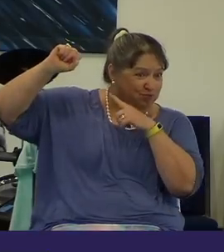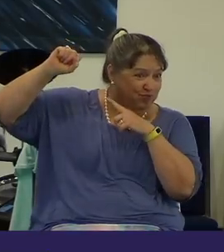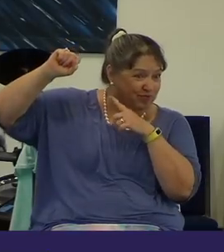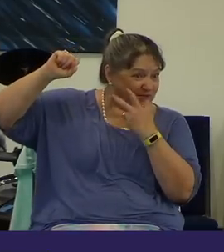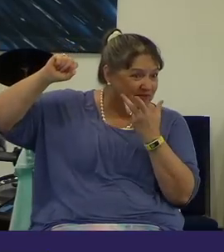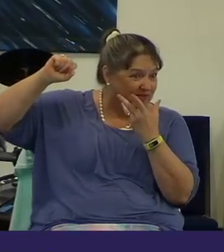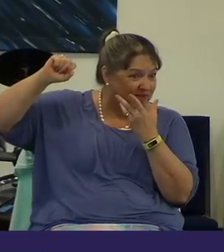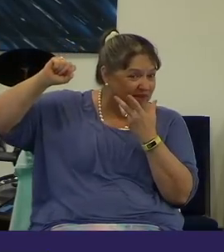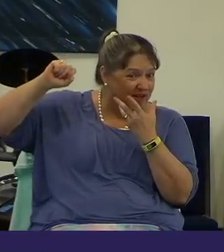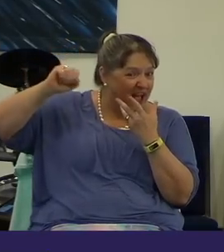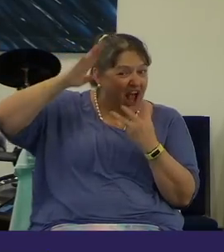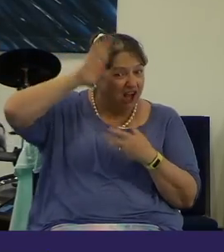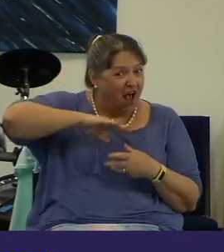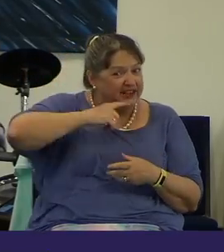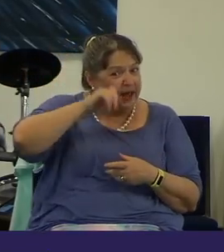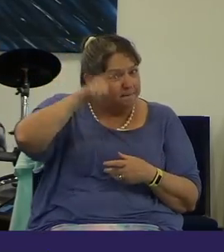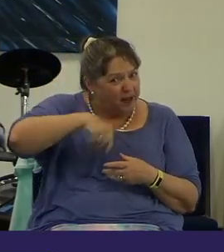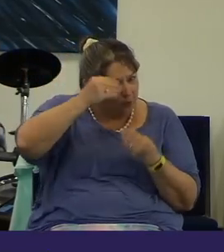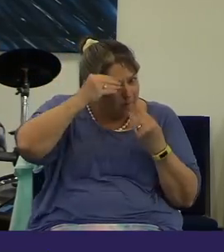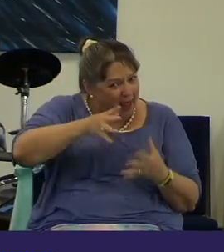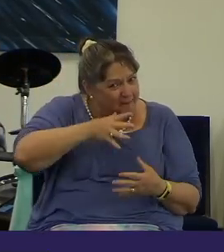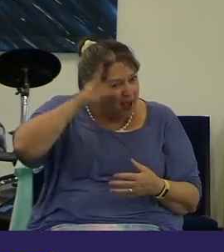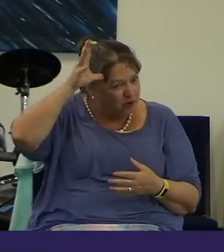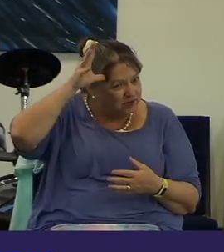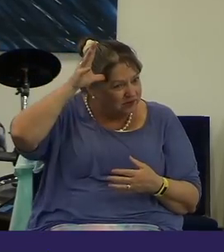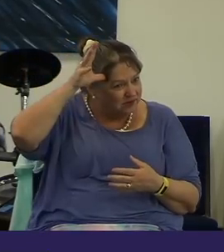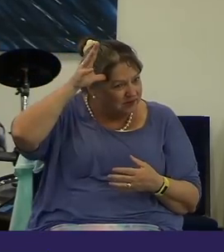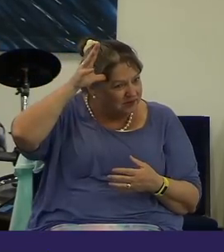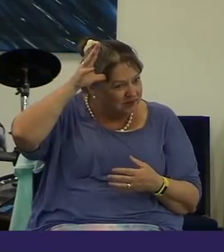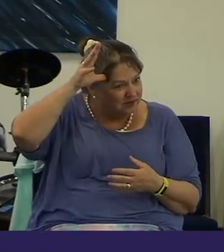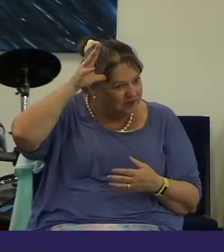if you disobey your parents, you're disobeying God.